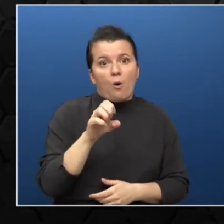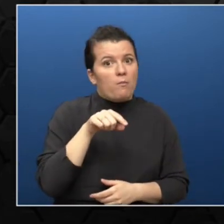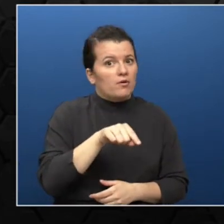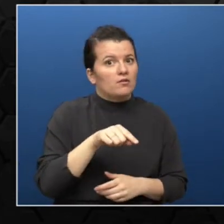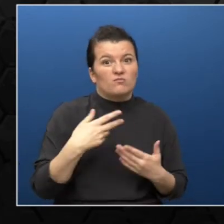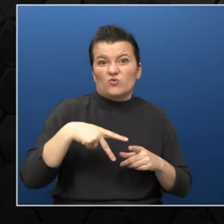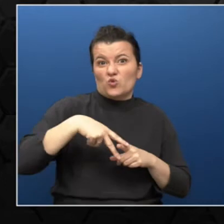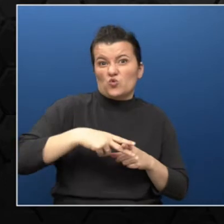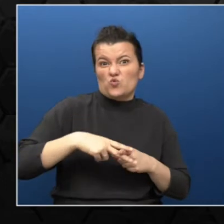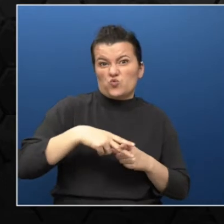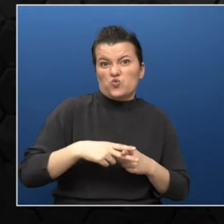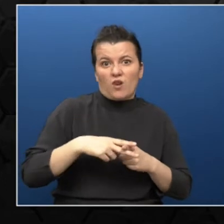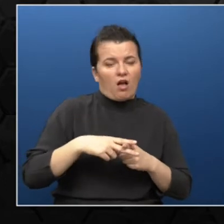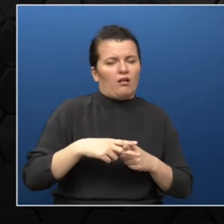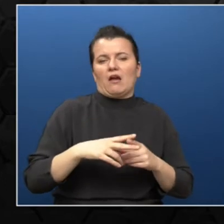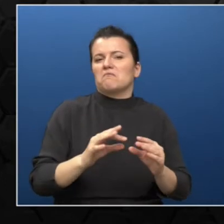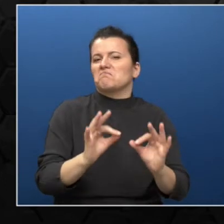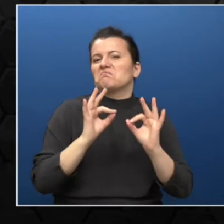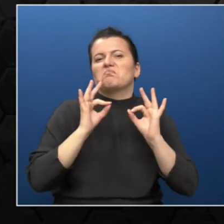so.